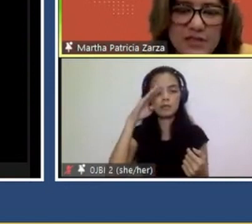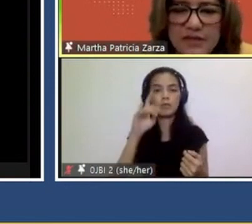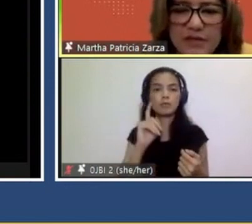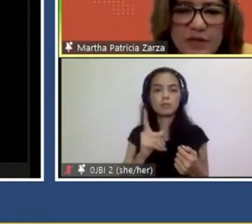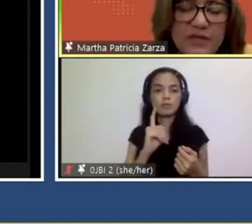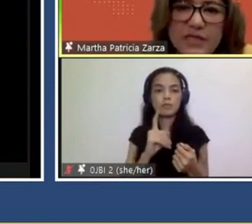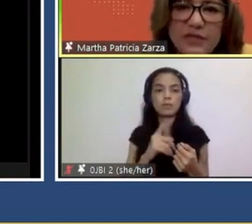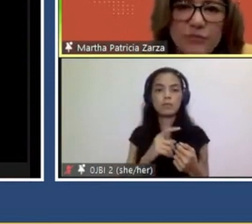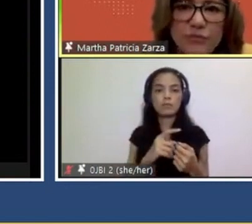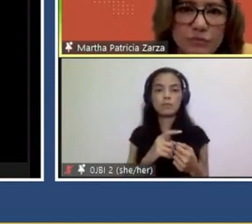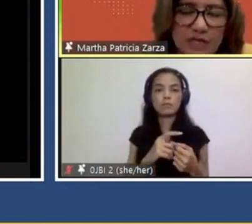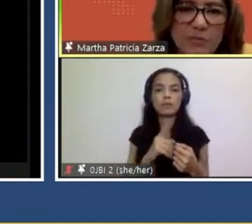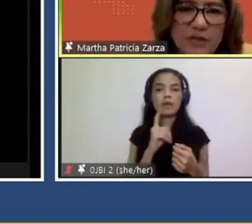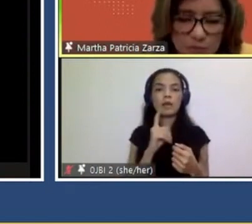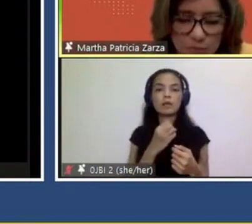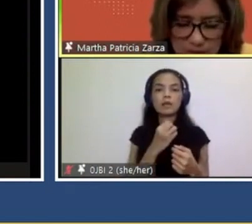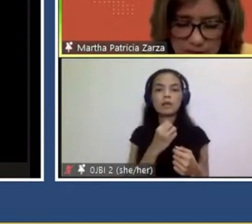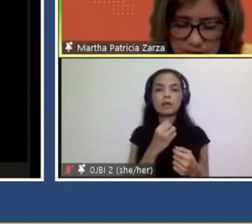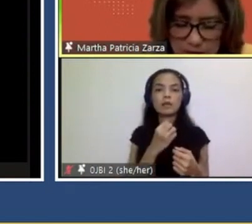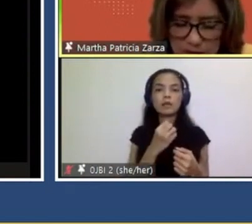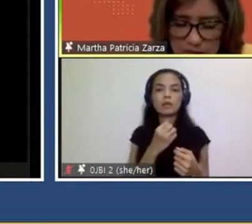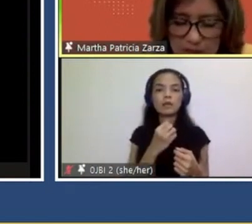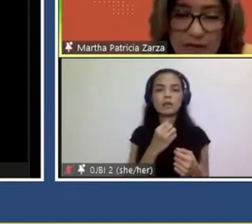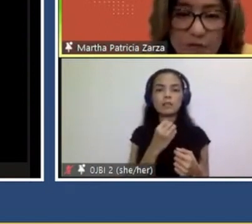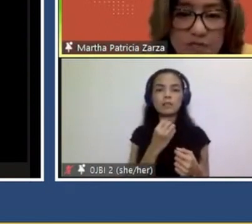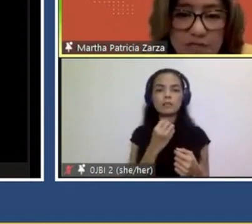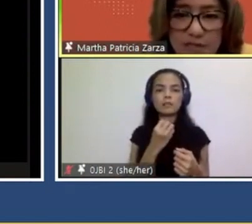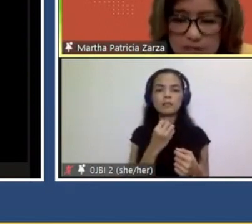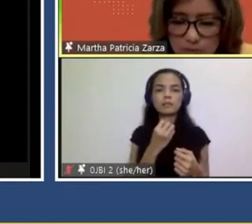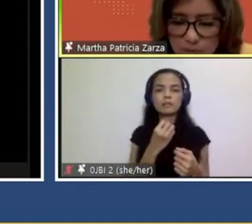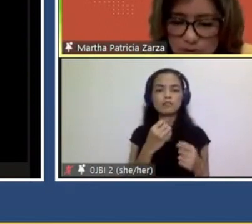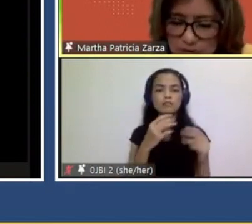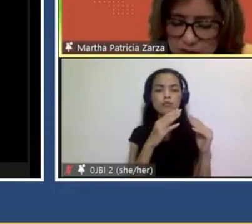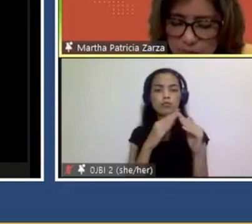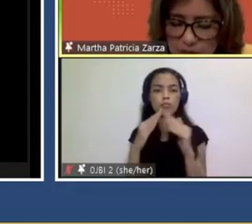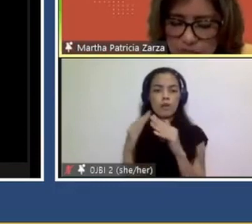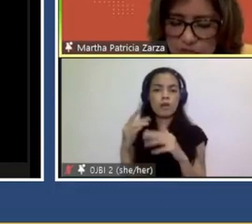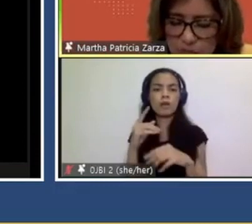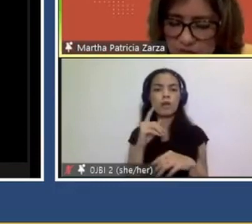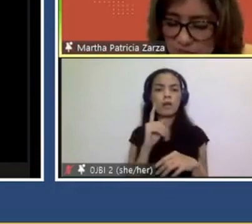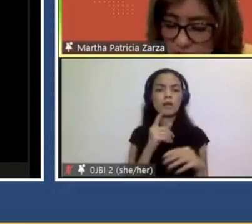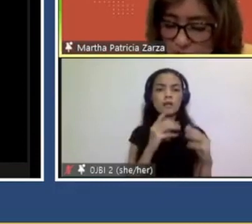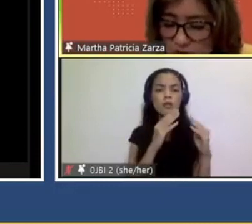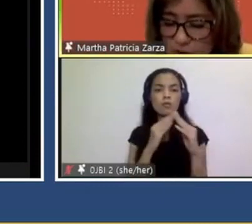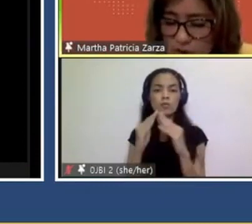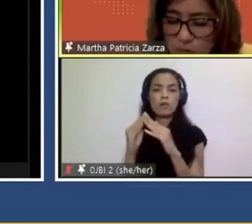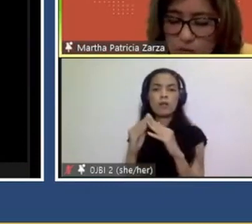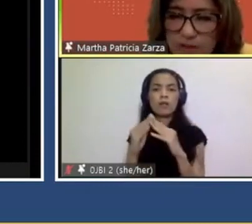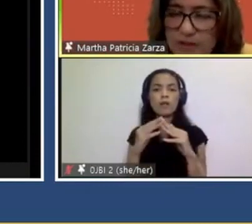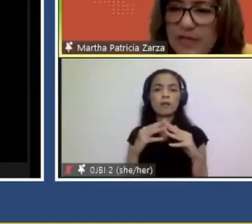are certain criteria to name it that way. The houses in this community are houses with their